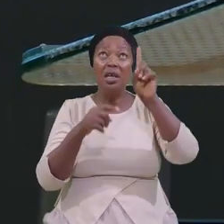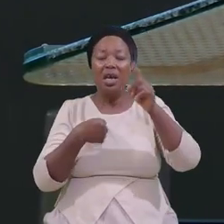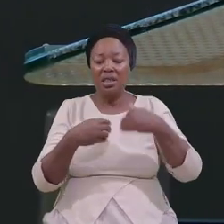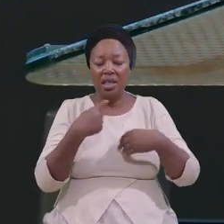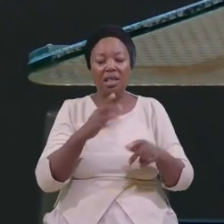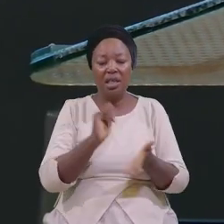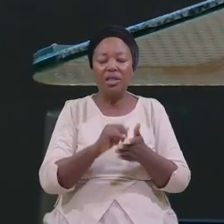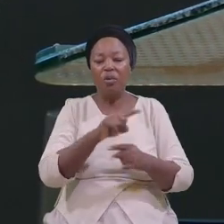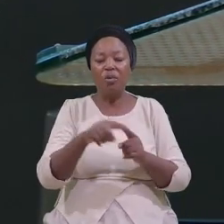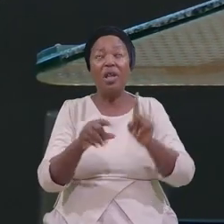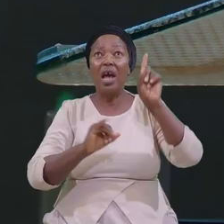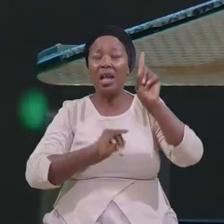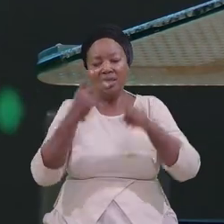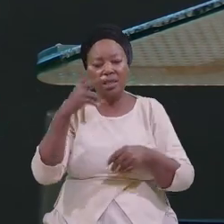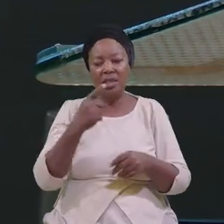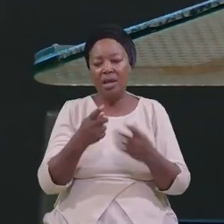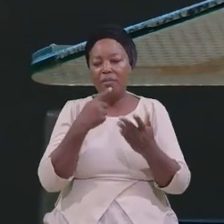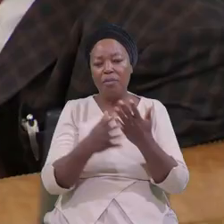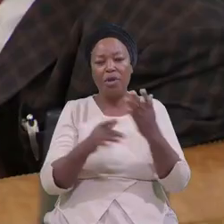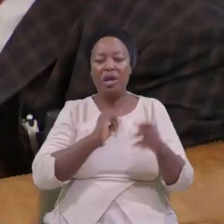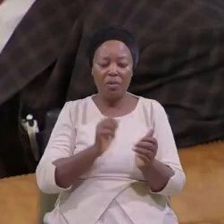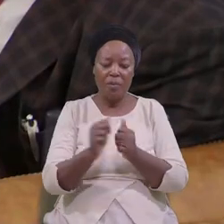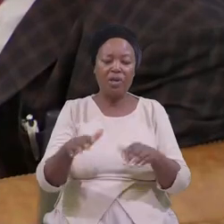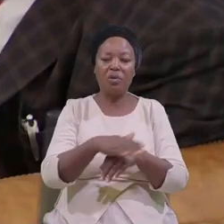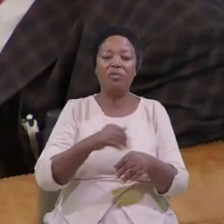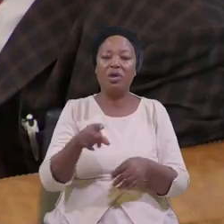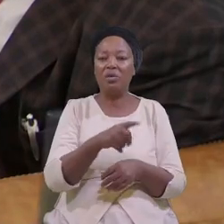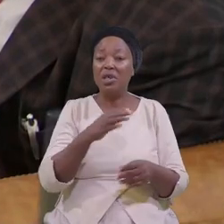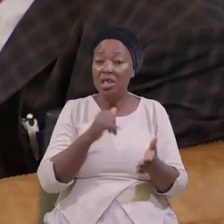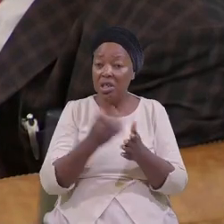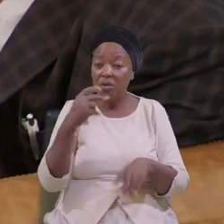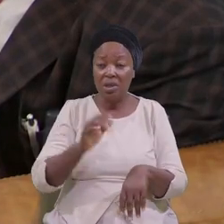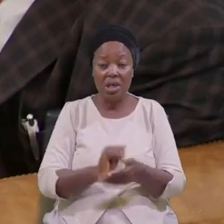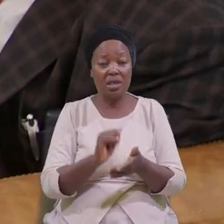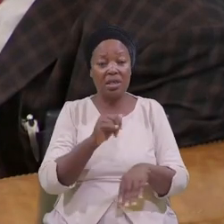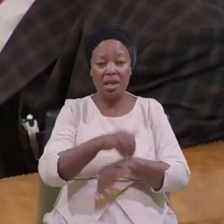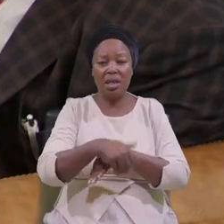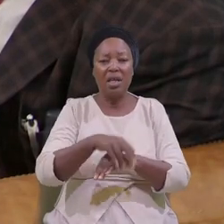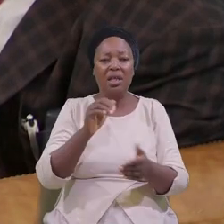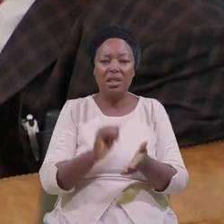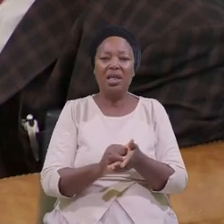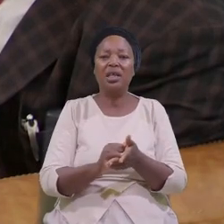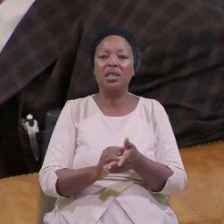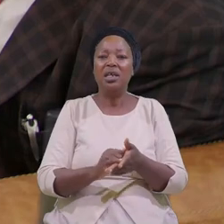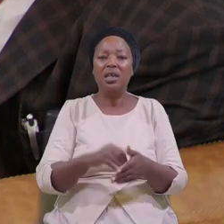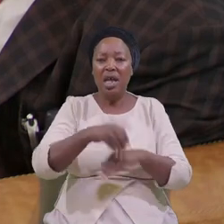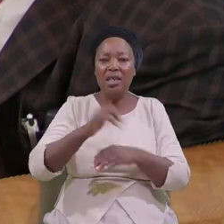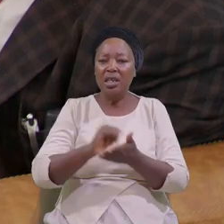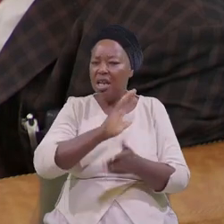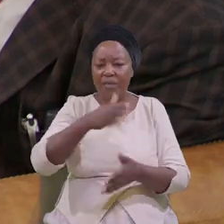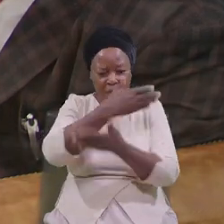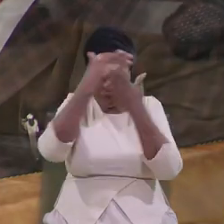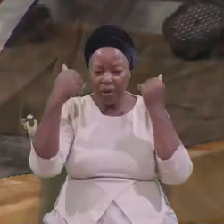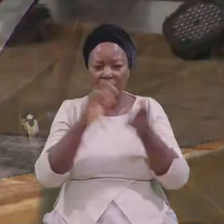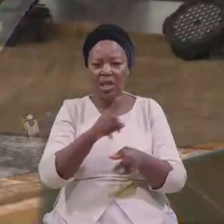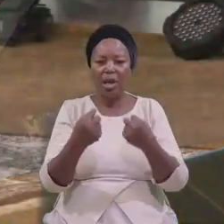the blood, I will pass over you. It was that night, that memorable night, that unforgettable night, he came